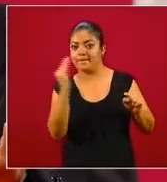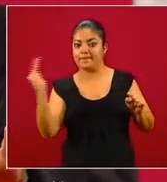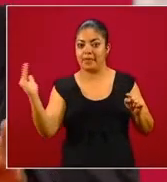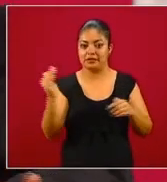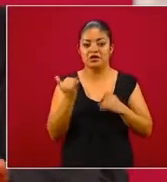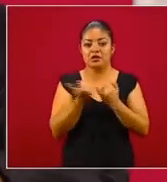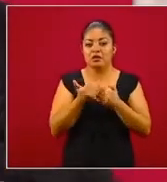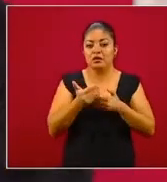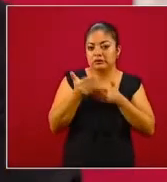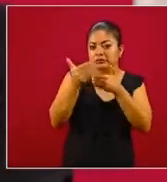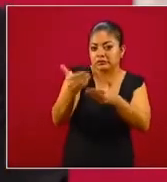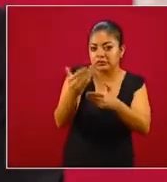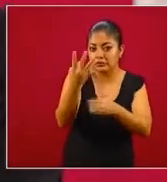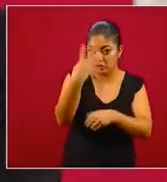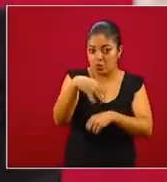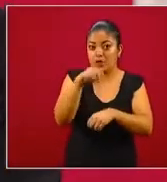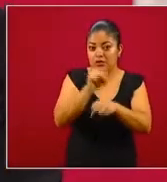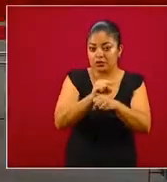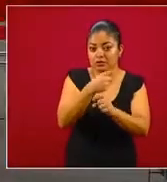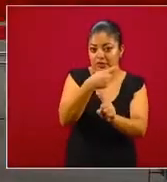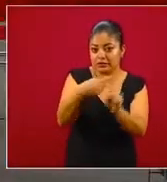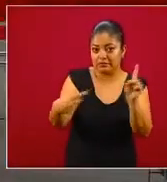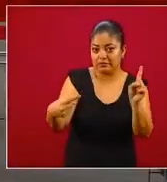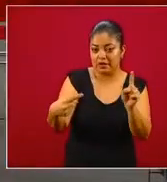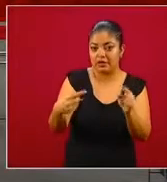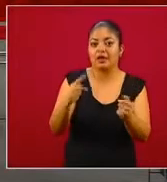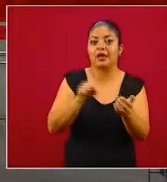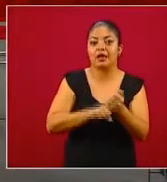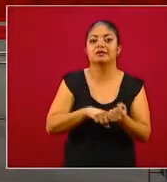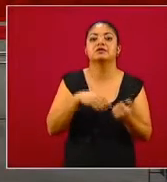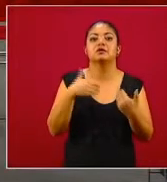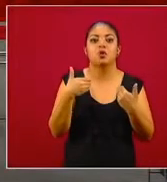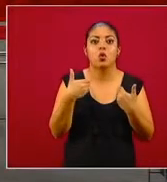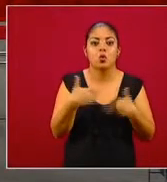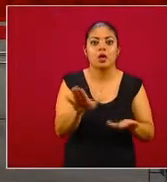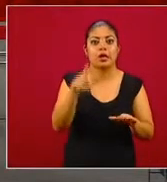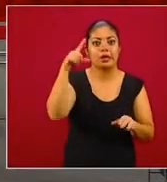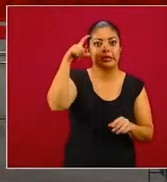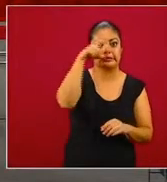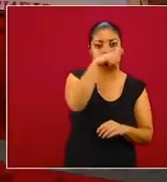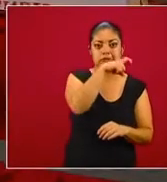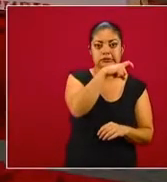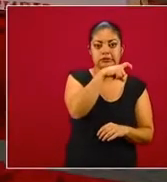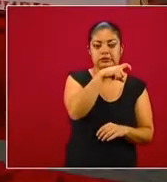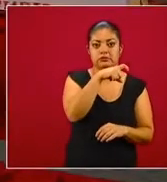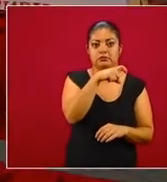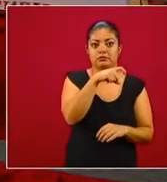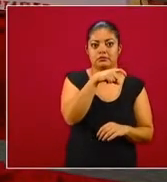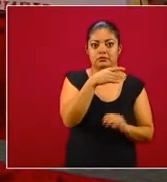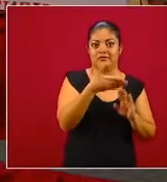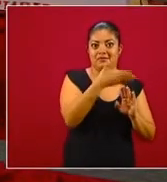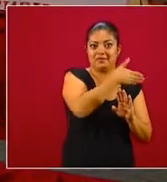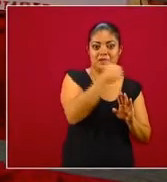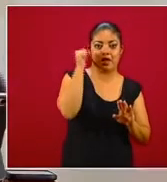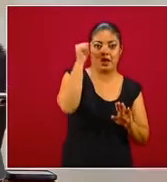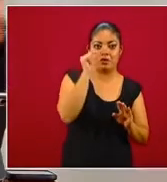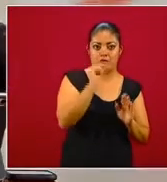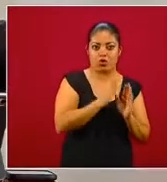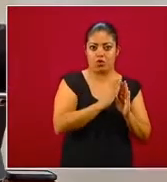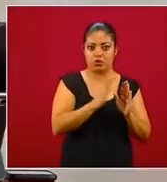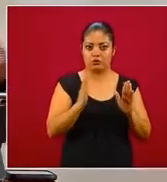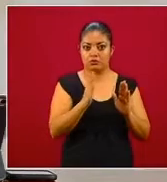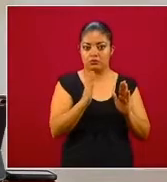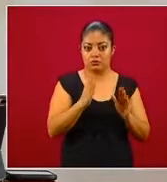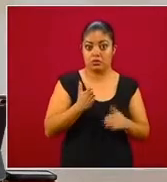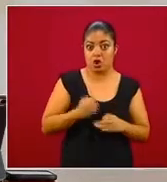this back, 4 push semanas back tenemos the peak of the respecto a donde pandemic hubiera curve. ocurrido, que era en abril. So that was,